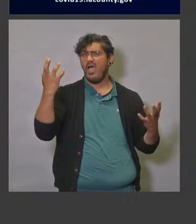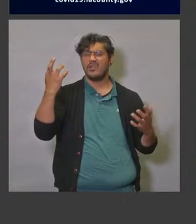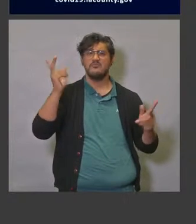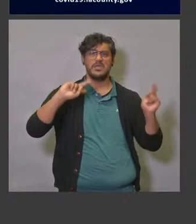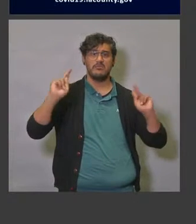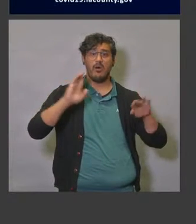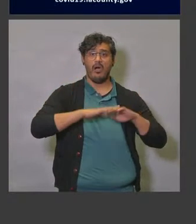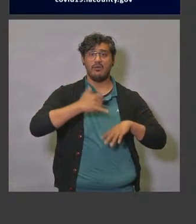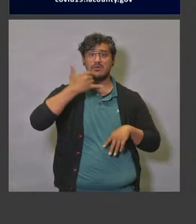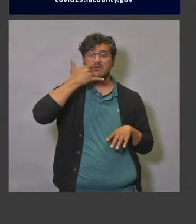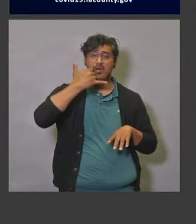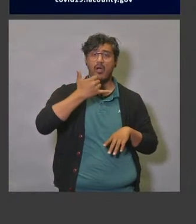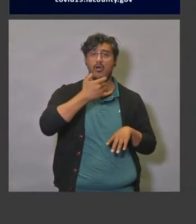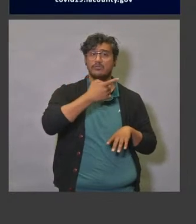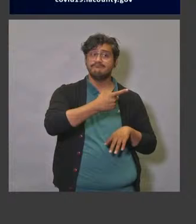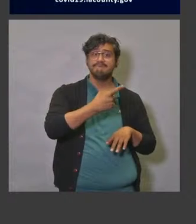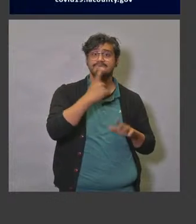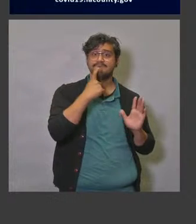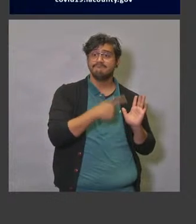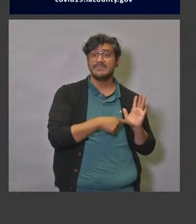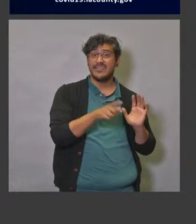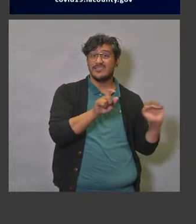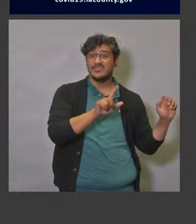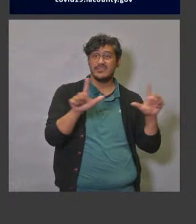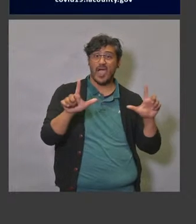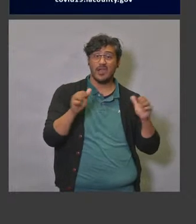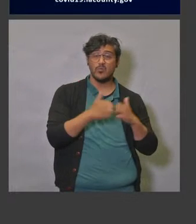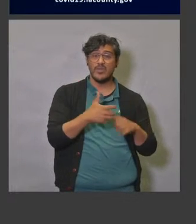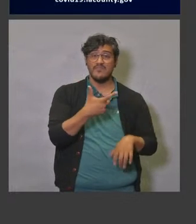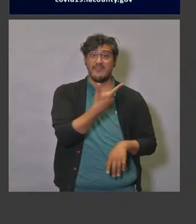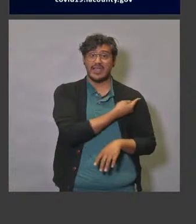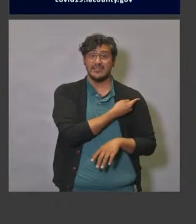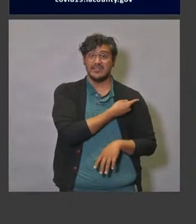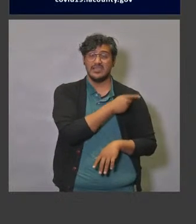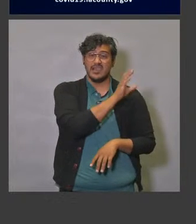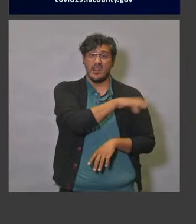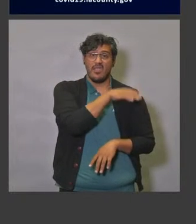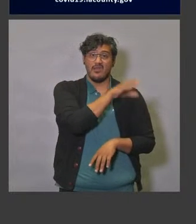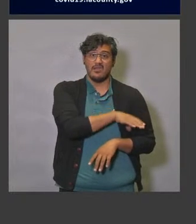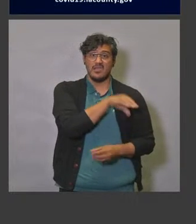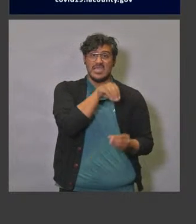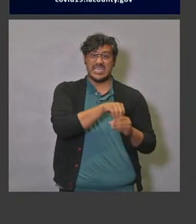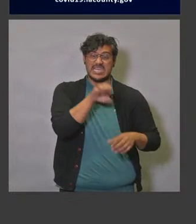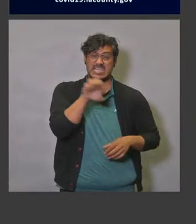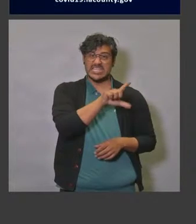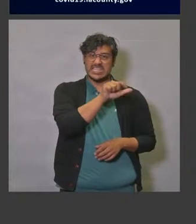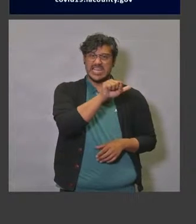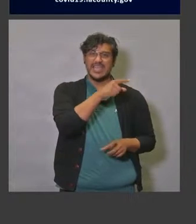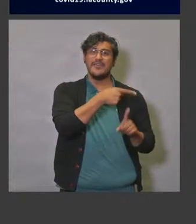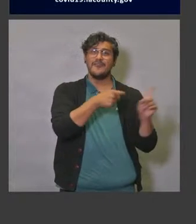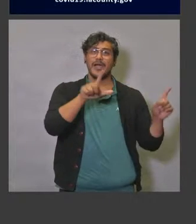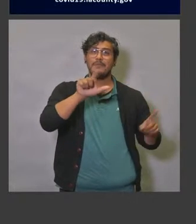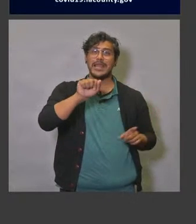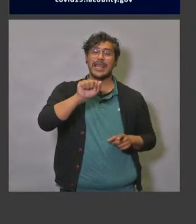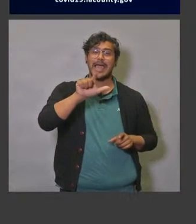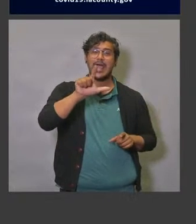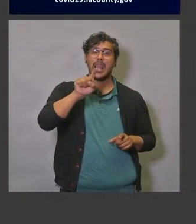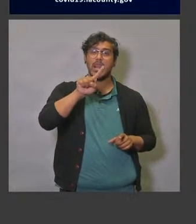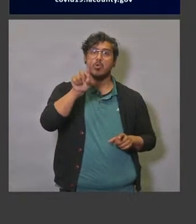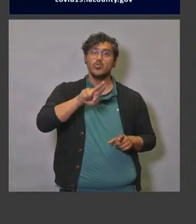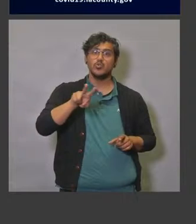call noticed that the slide you had with a vaccine clinic in East LA was from La Luz del Mundo,